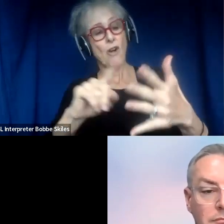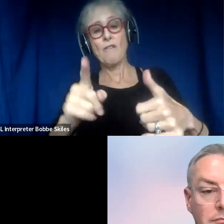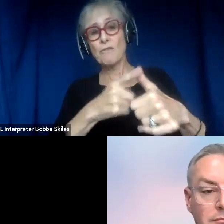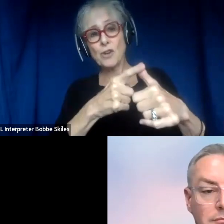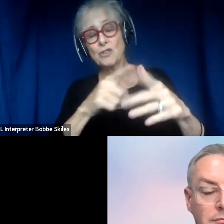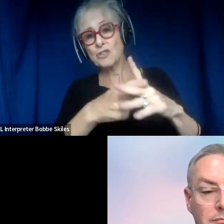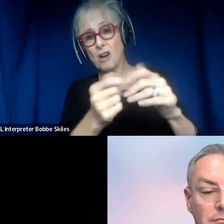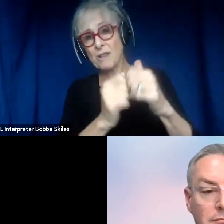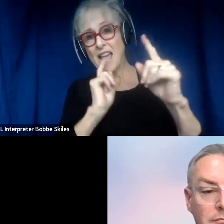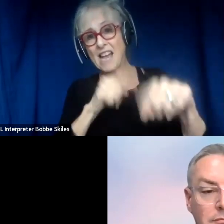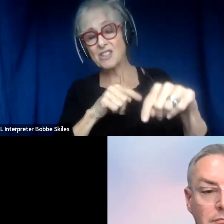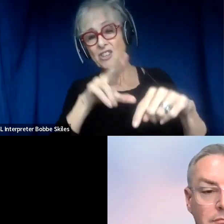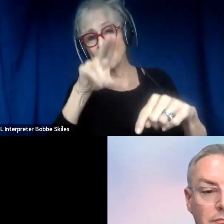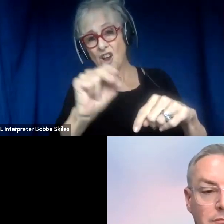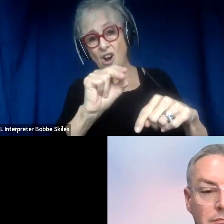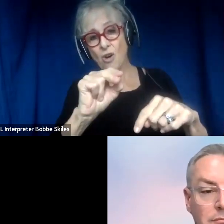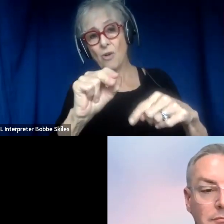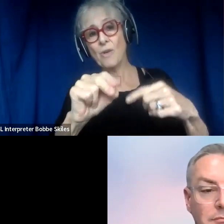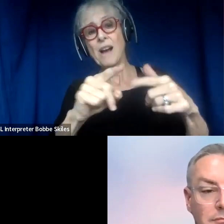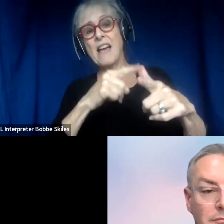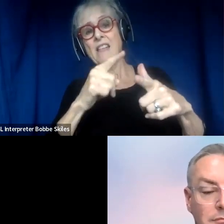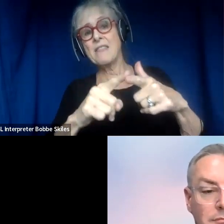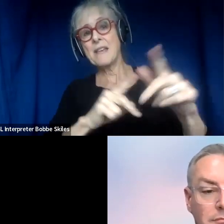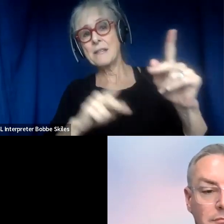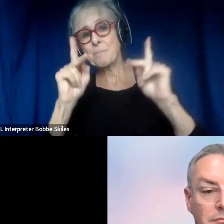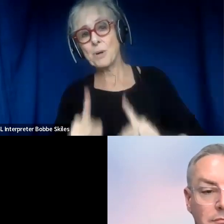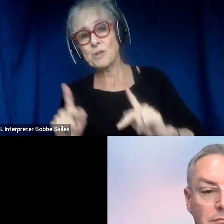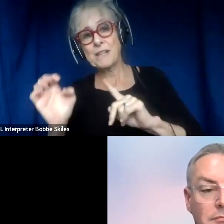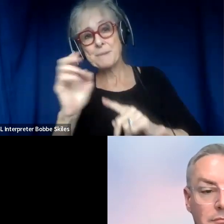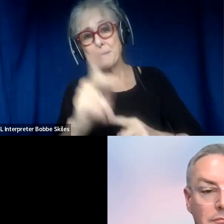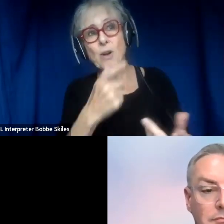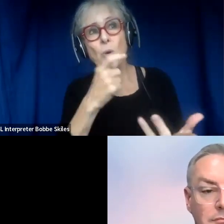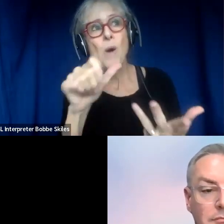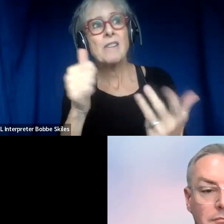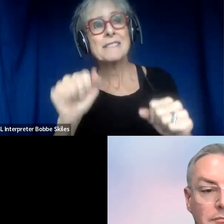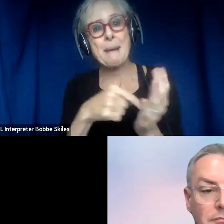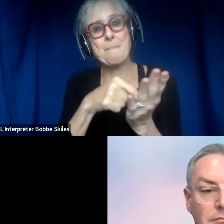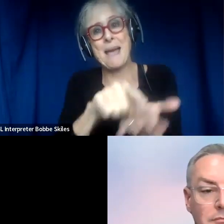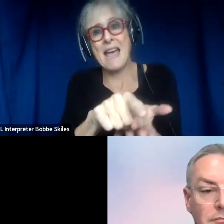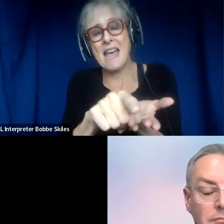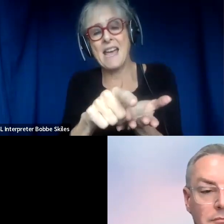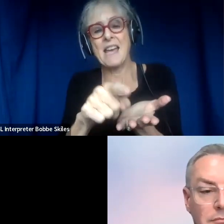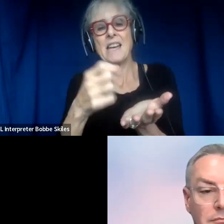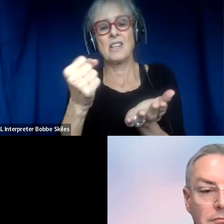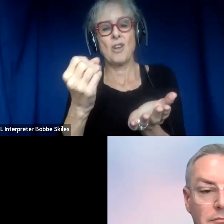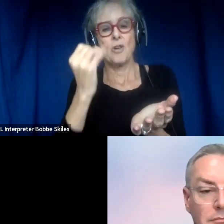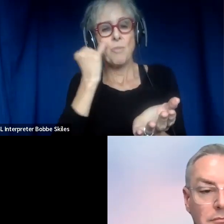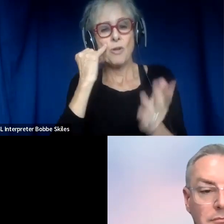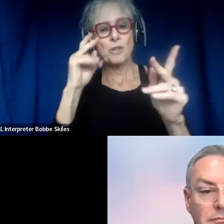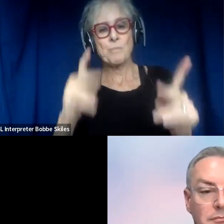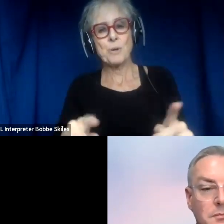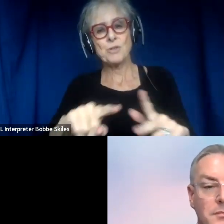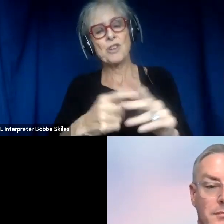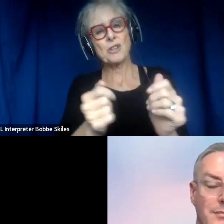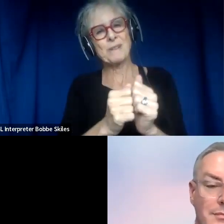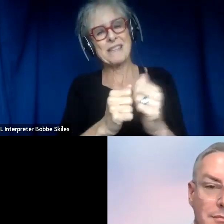no. And then you come back because who else can pay? So if you do start with the no,